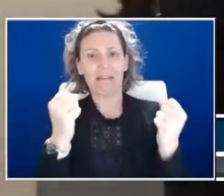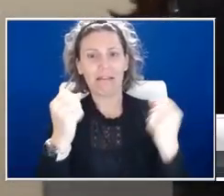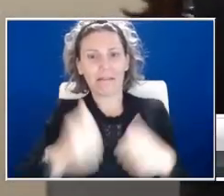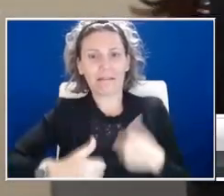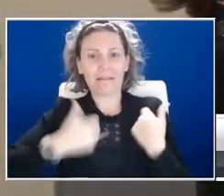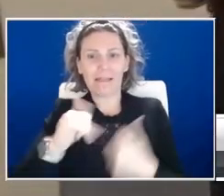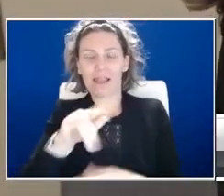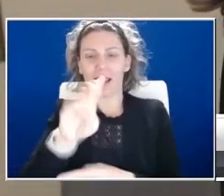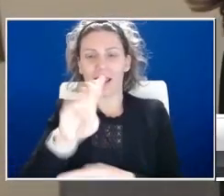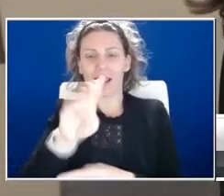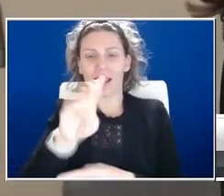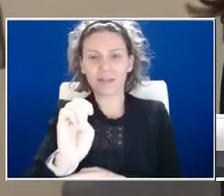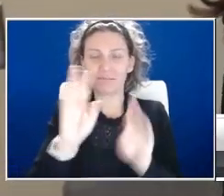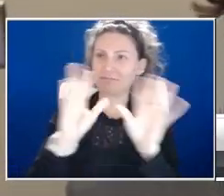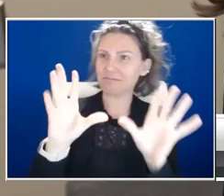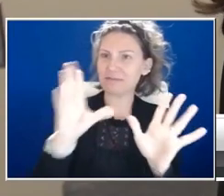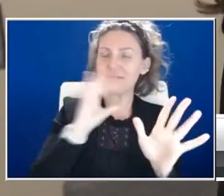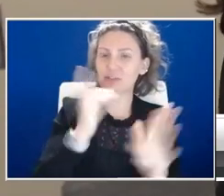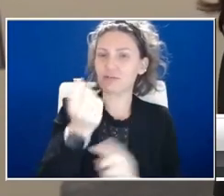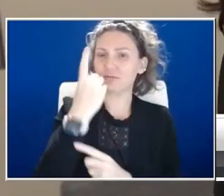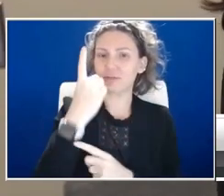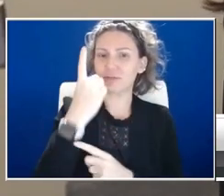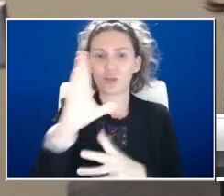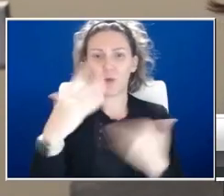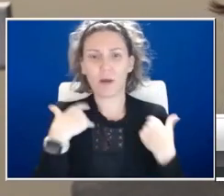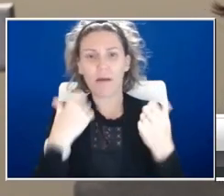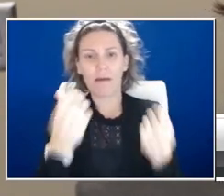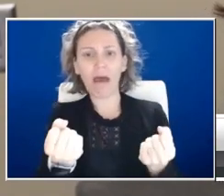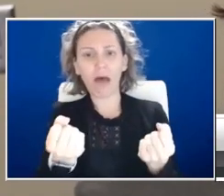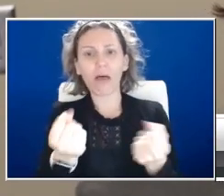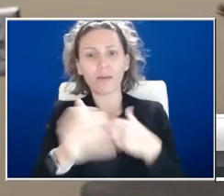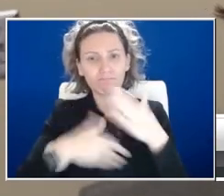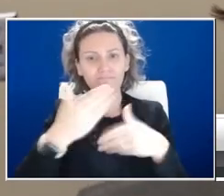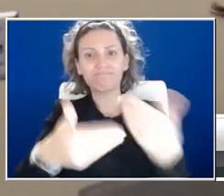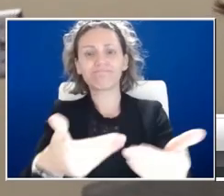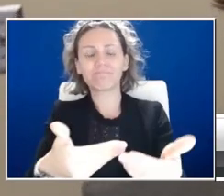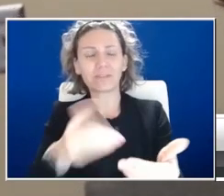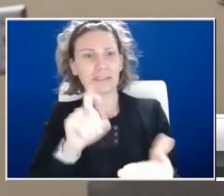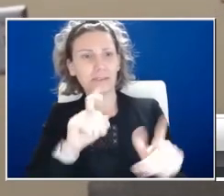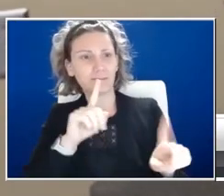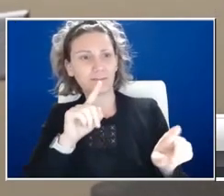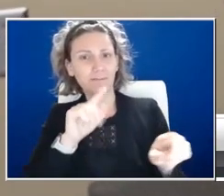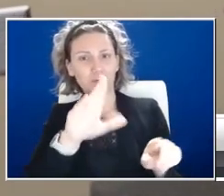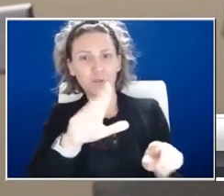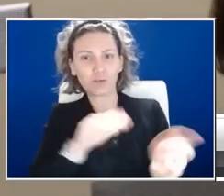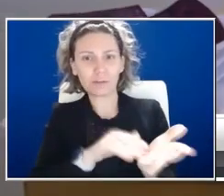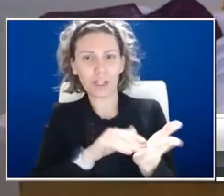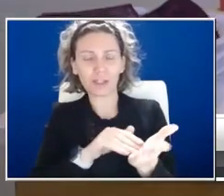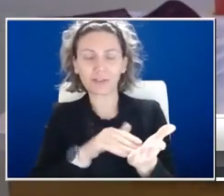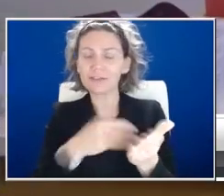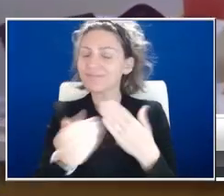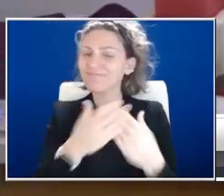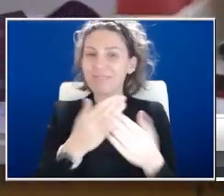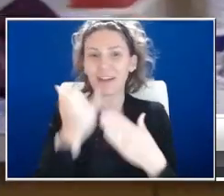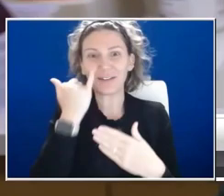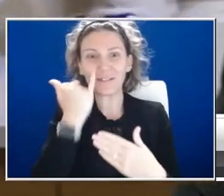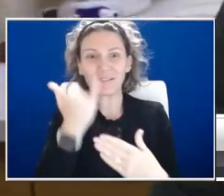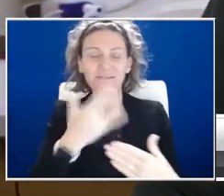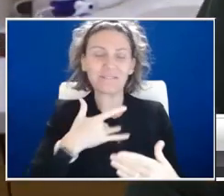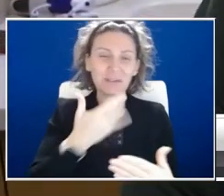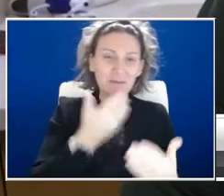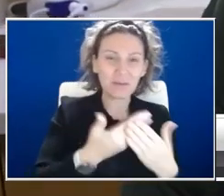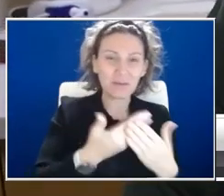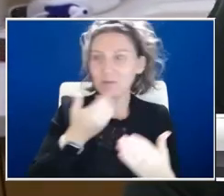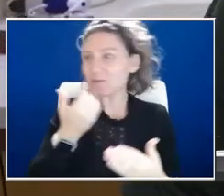physicians over time, and in fact, you should be visiting your doctor even when you're feeling great. We'll dive into all of that and tell you why here in just a